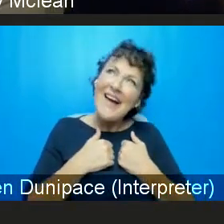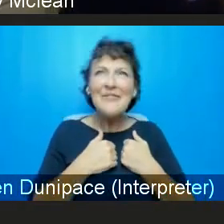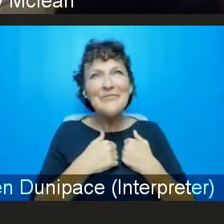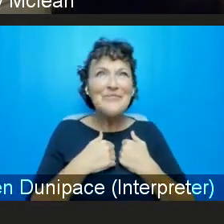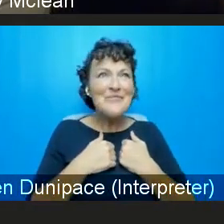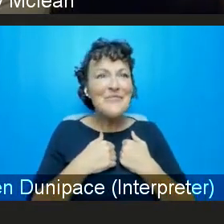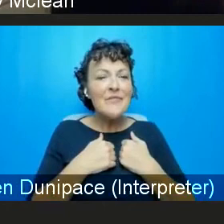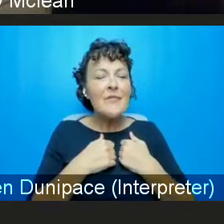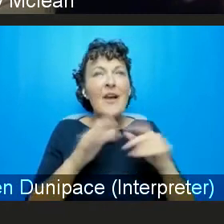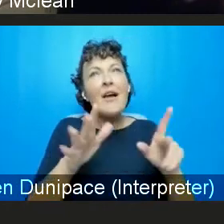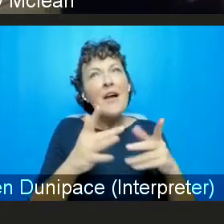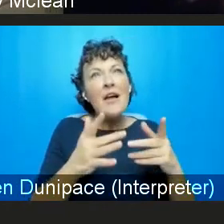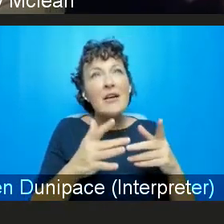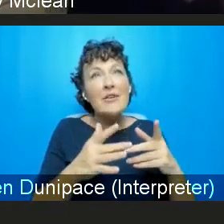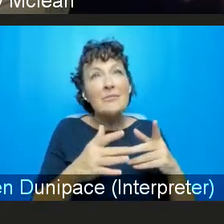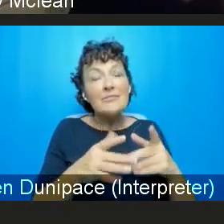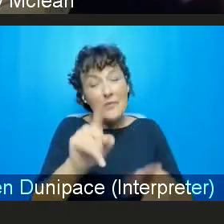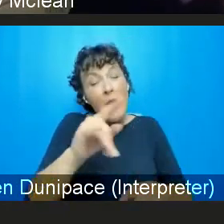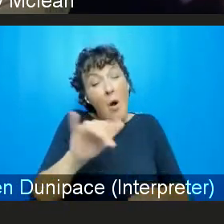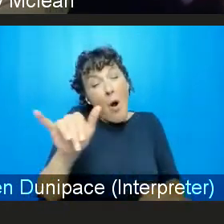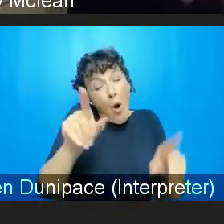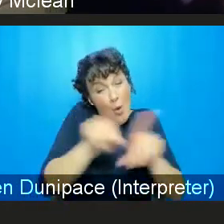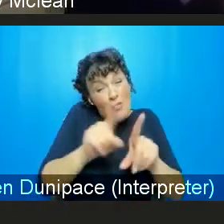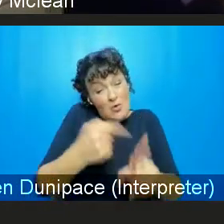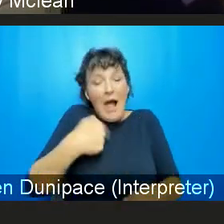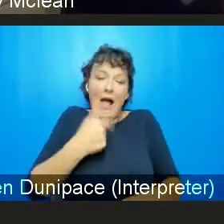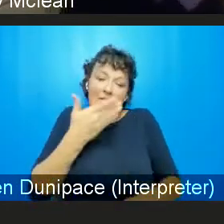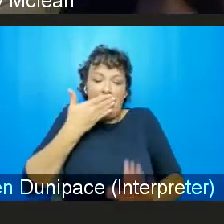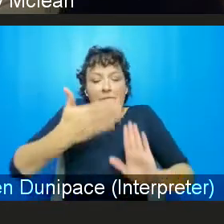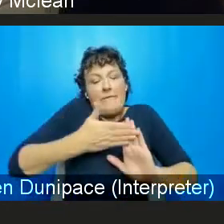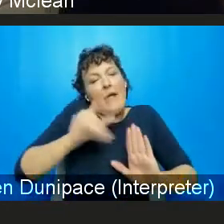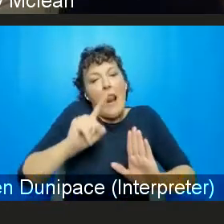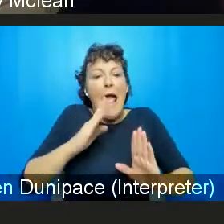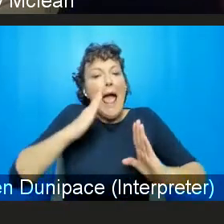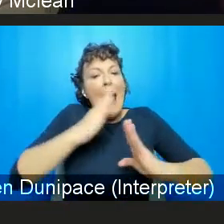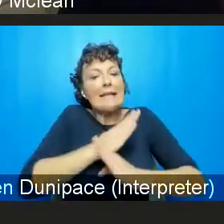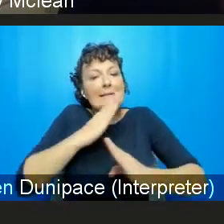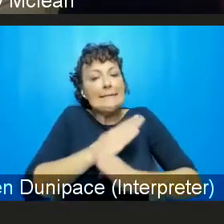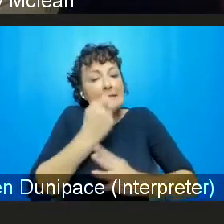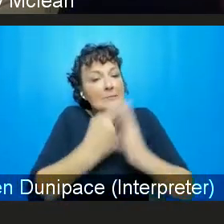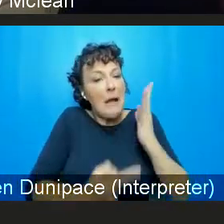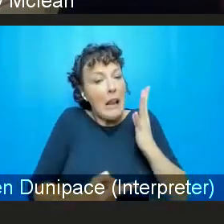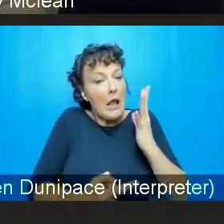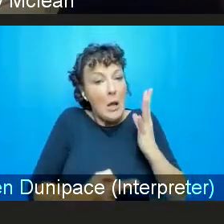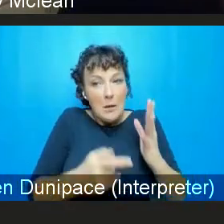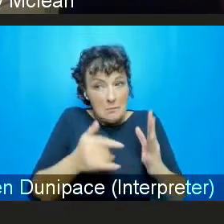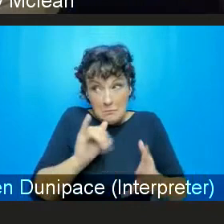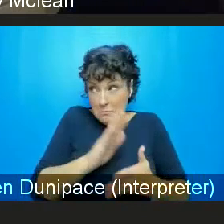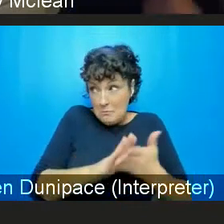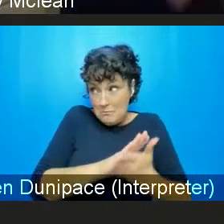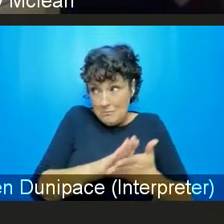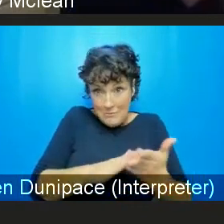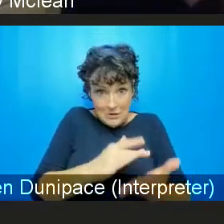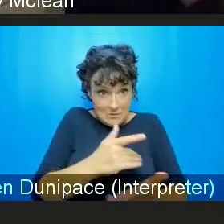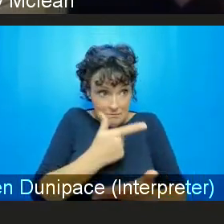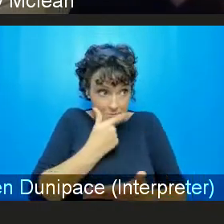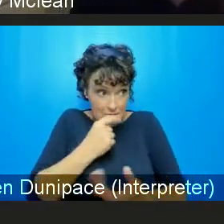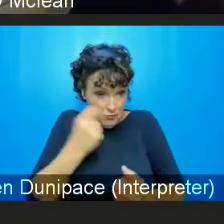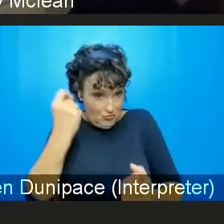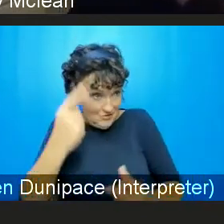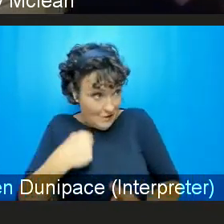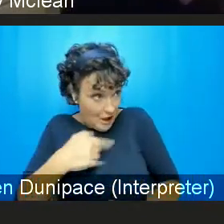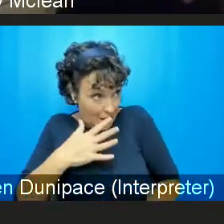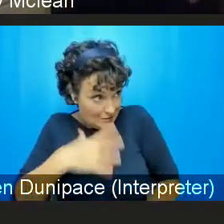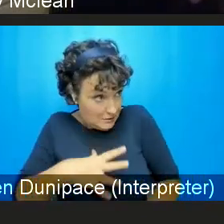Especially with having a hidden disability, I think like it's not always clear that, you know, you need reasonable adjustments. I think